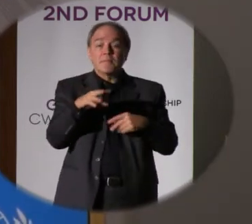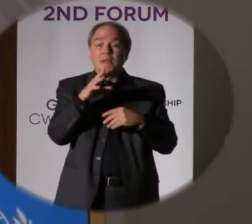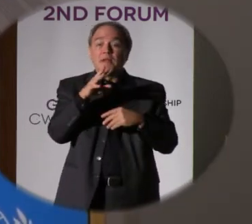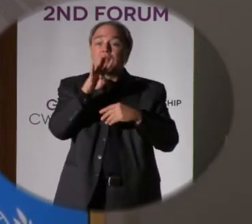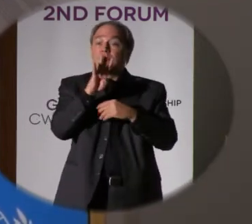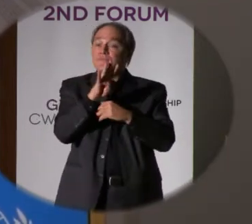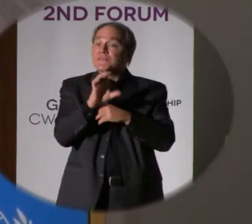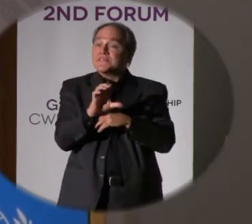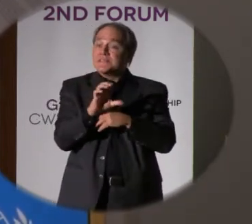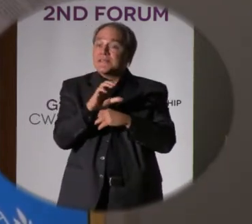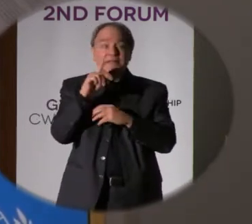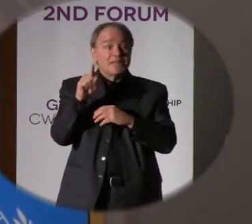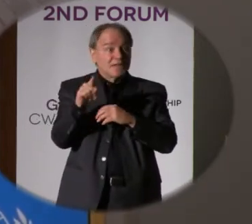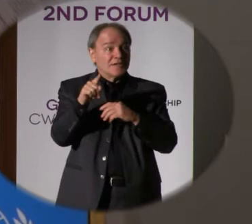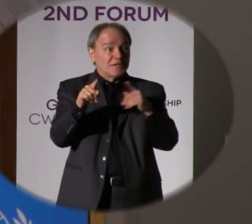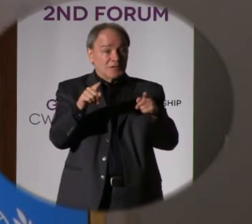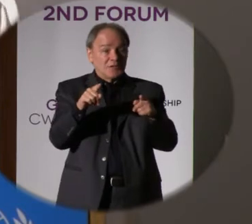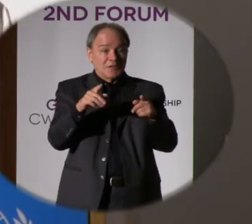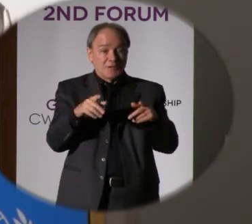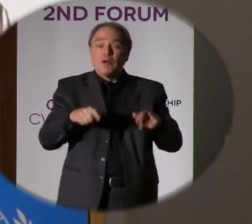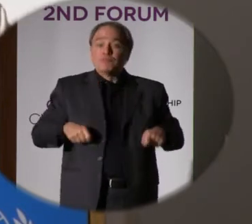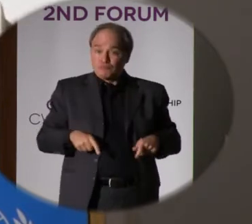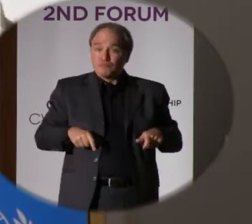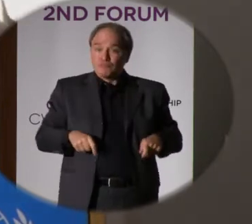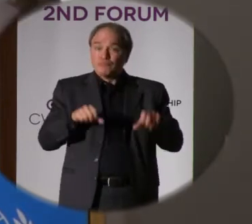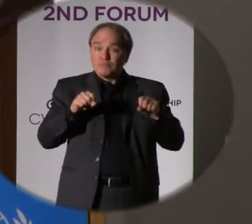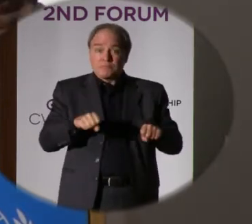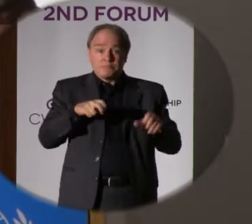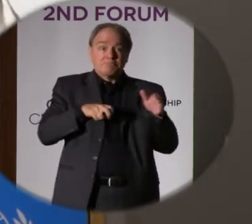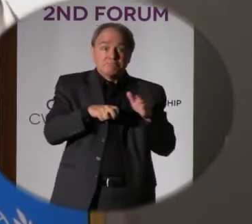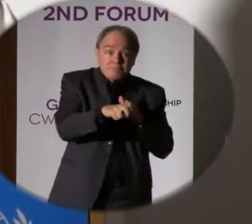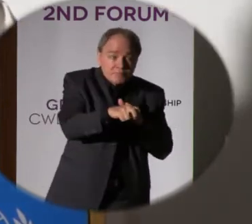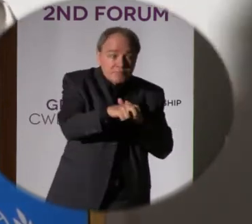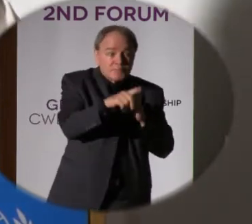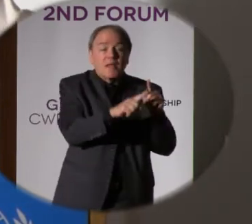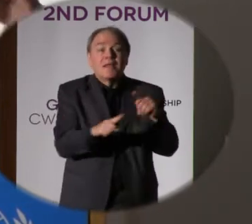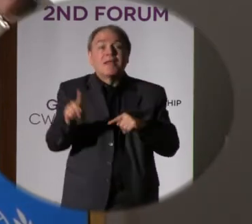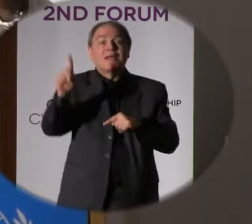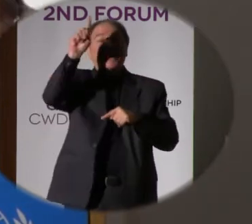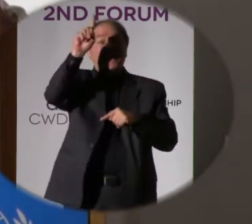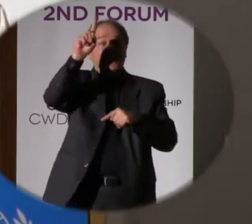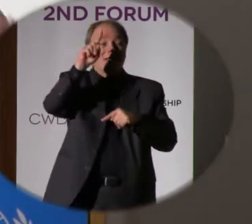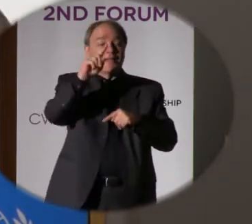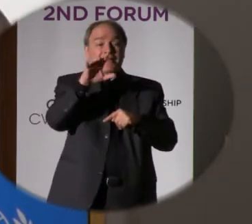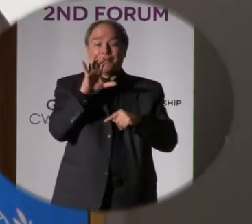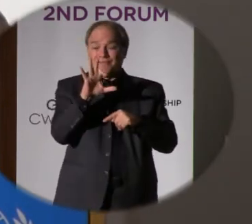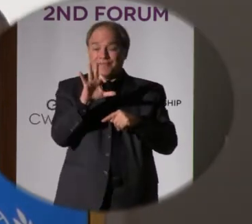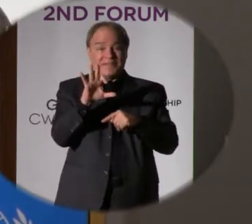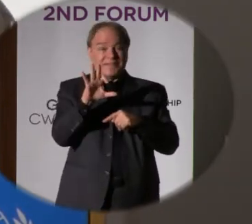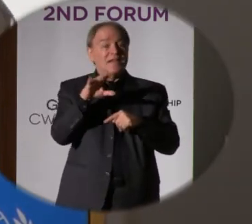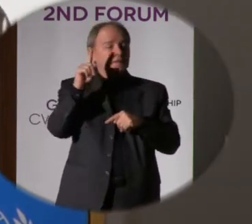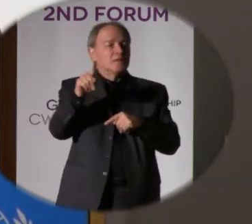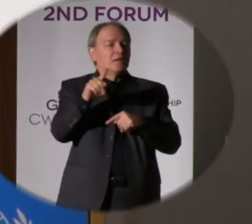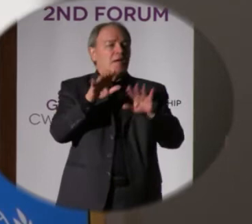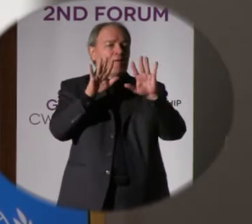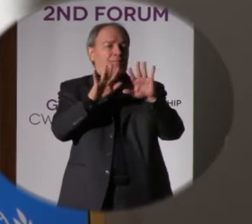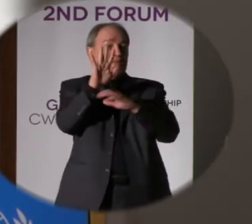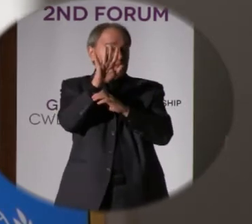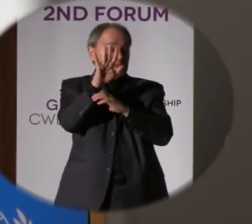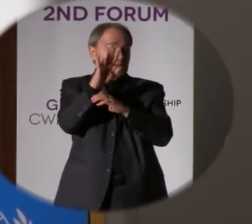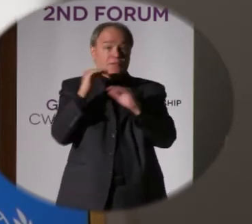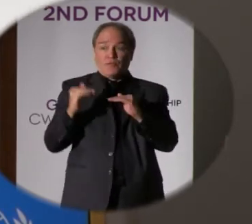15th floor. And the volunteers, once again, in the blue t-shirts, you will see, are here to assist